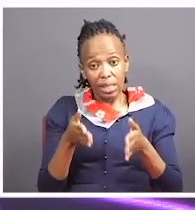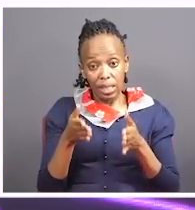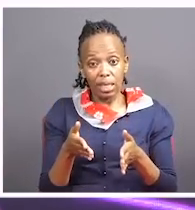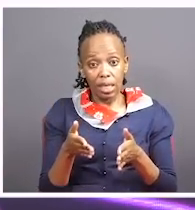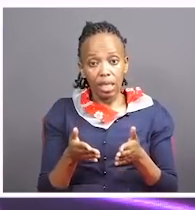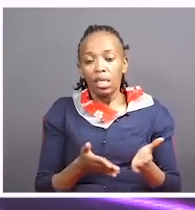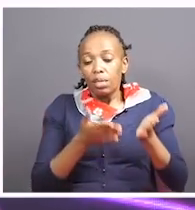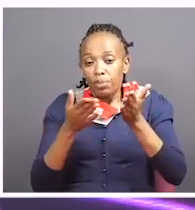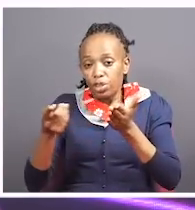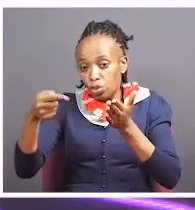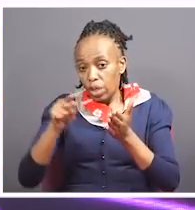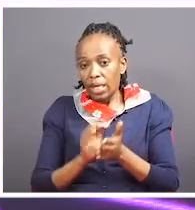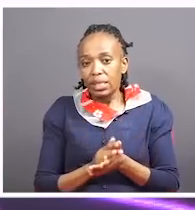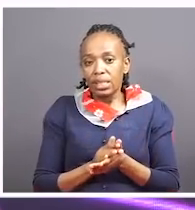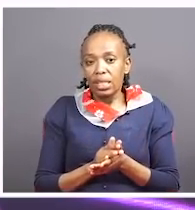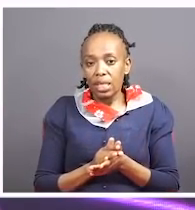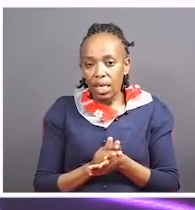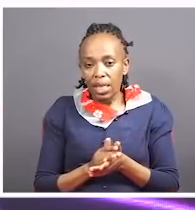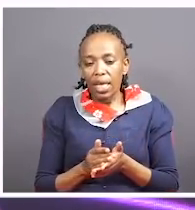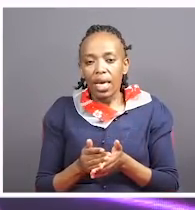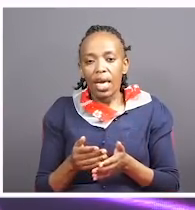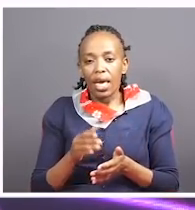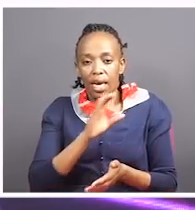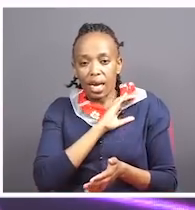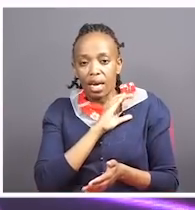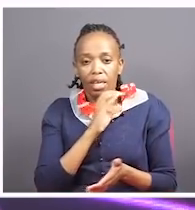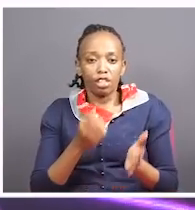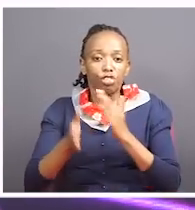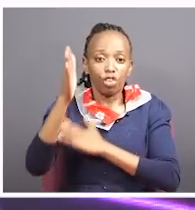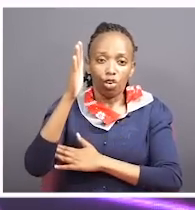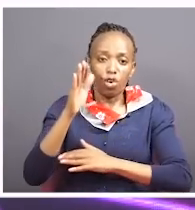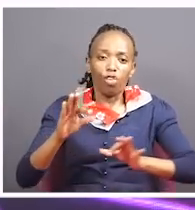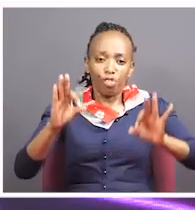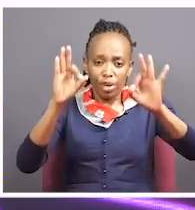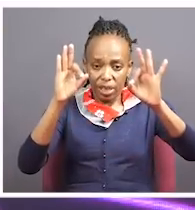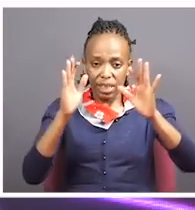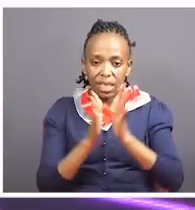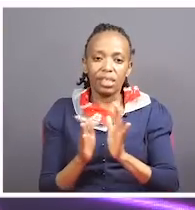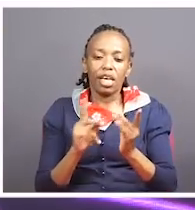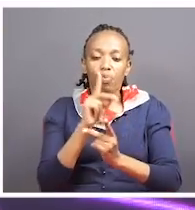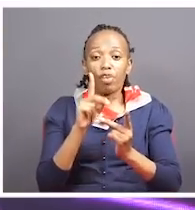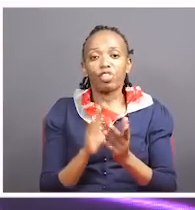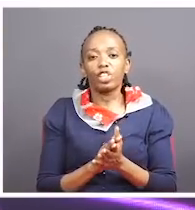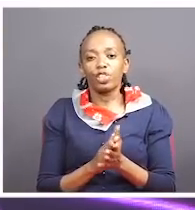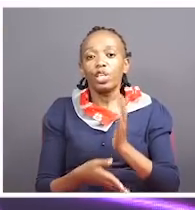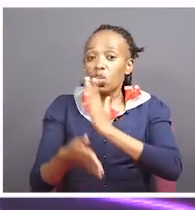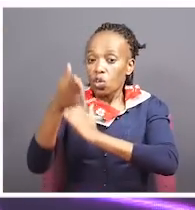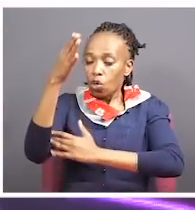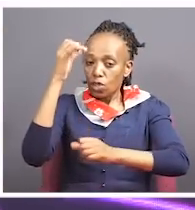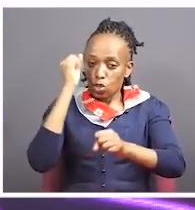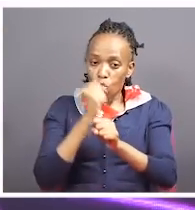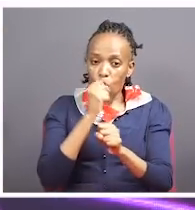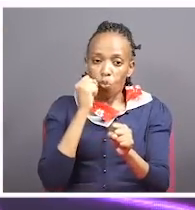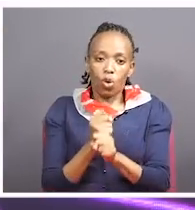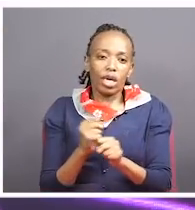here brings to us the attribute of God of excellence and perfection.